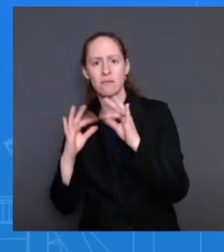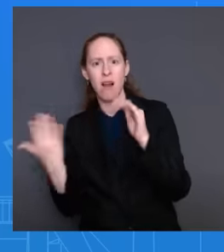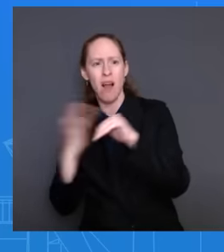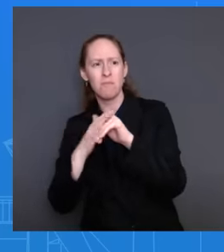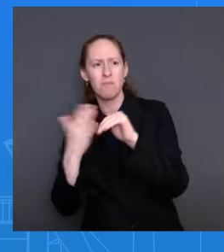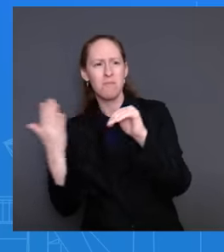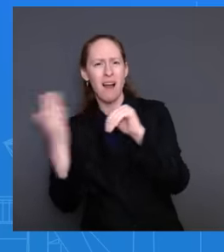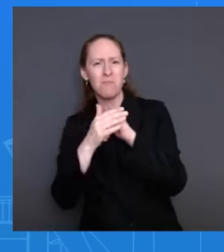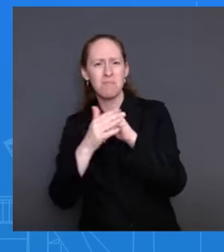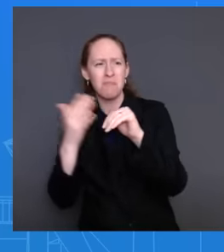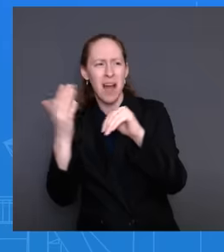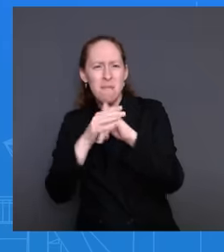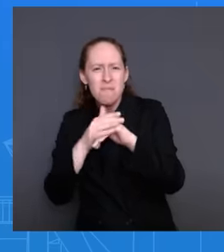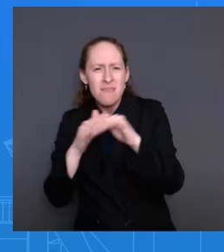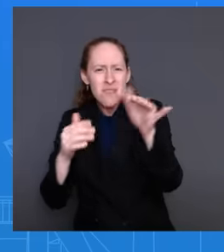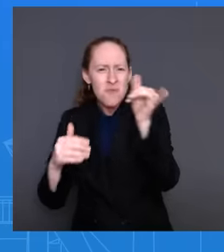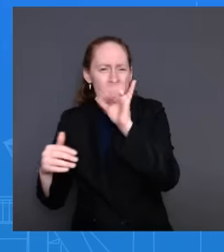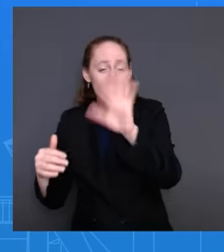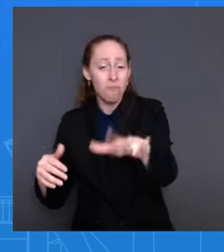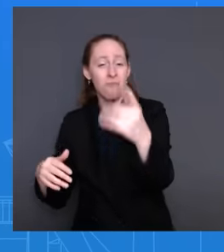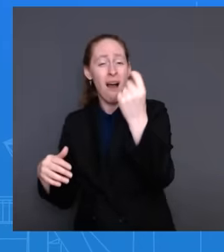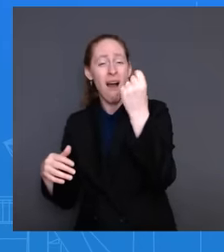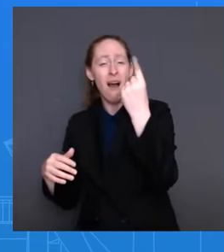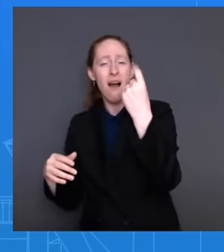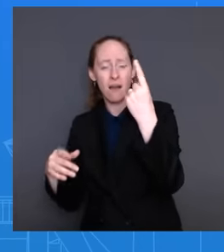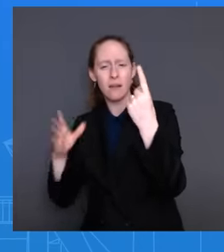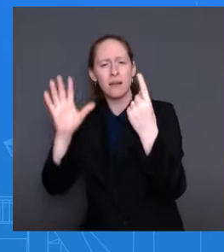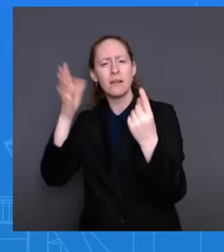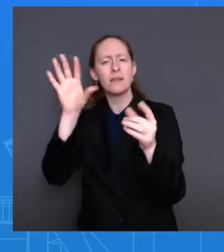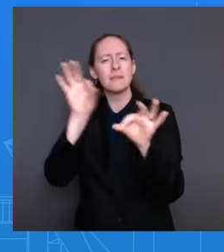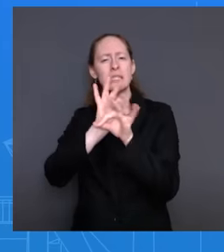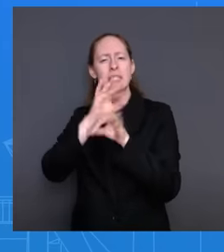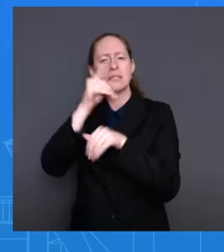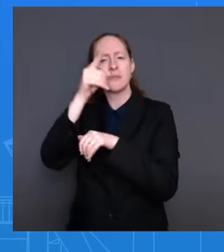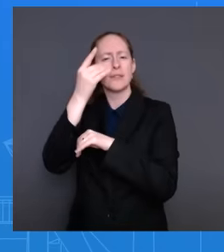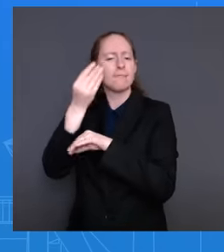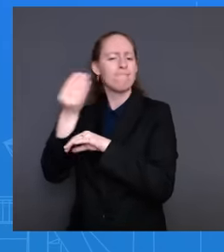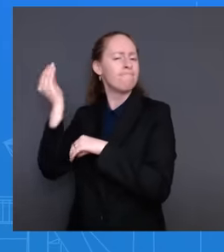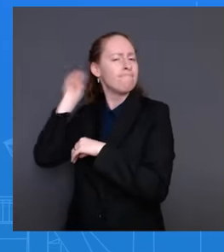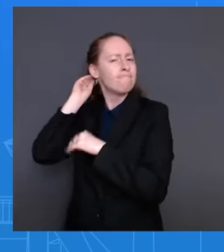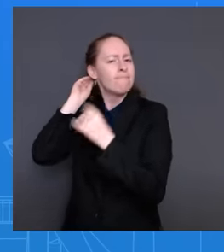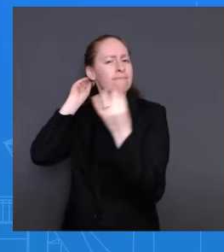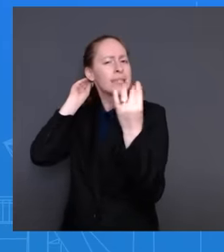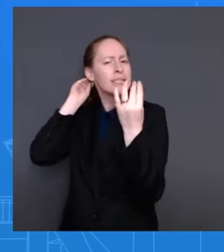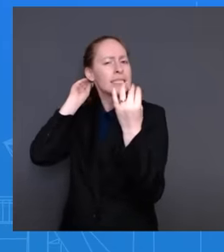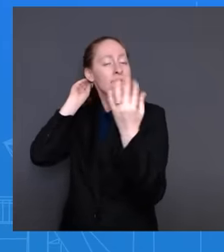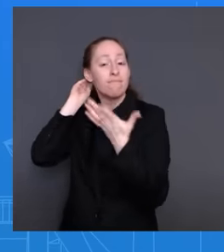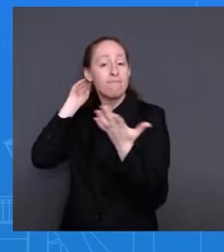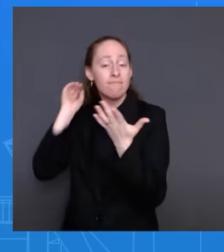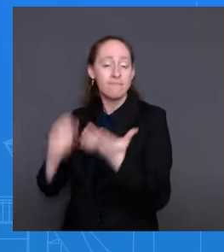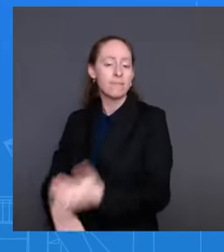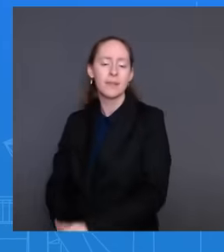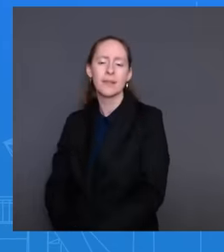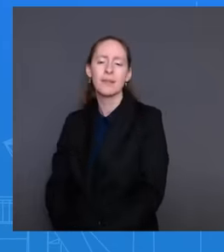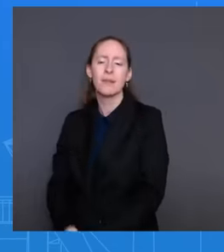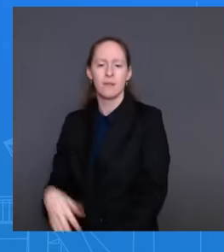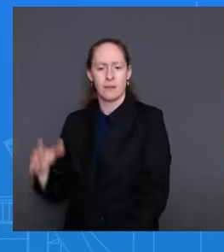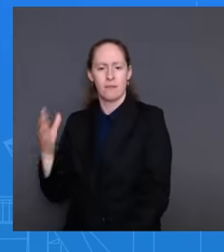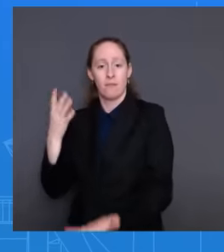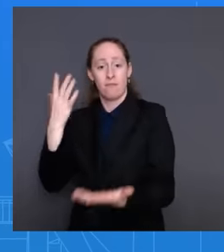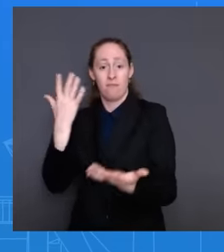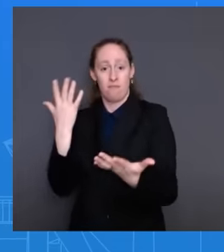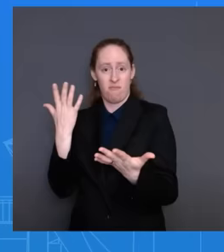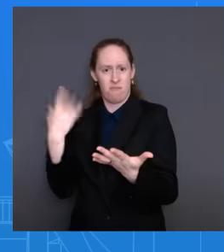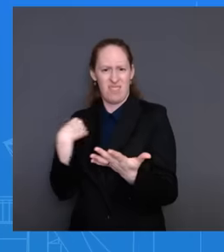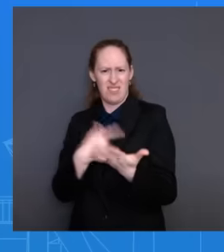we can take on inflation from a position of relative economic strength. That is true if we look